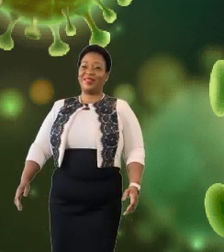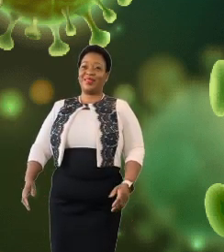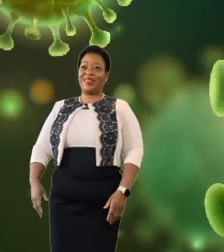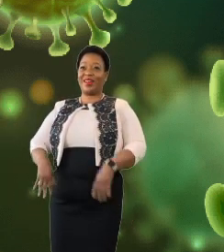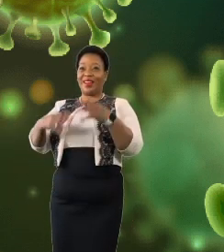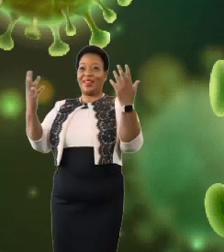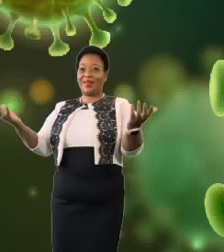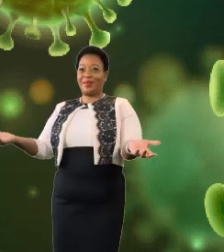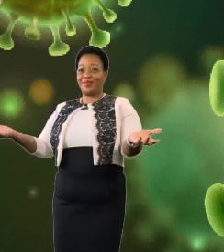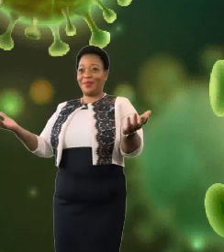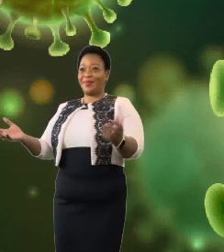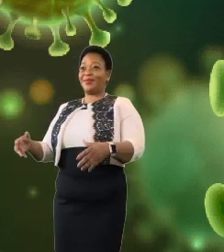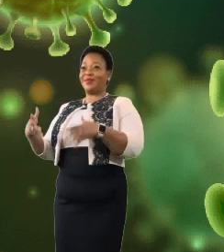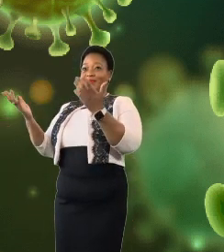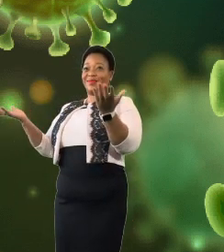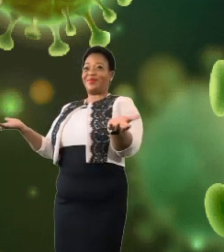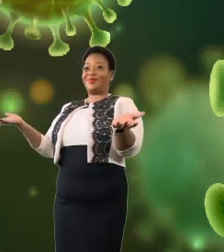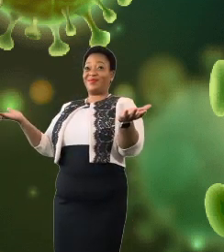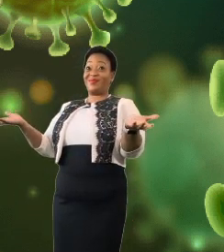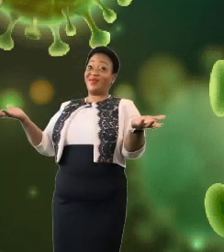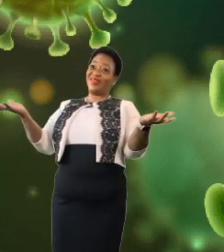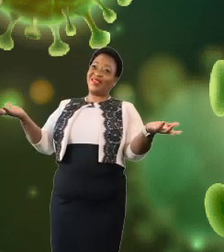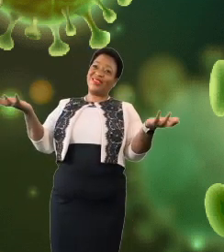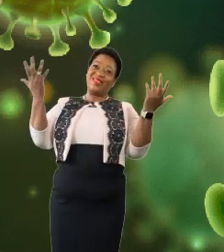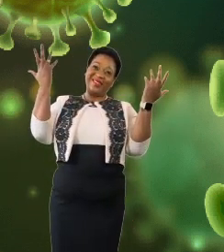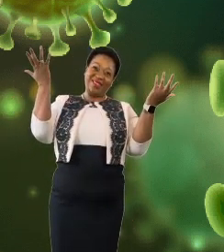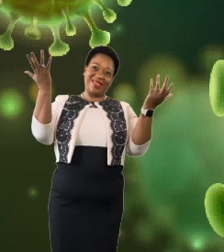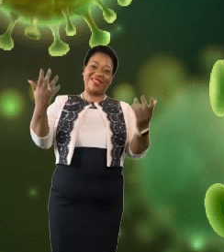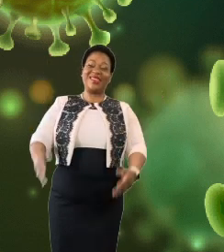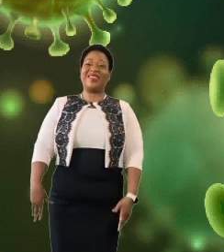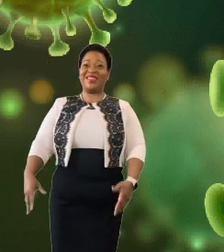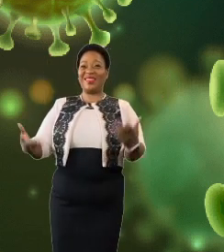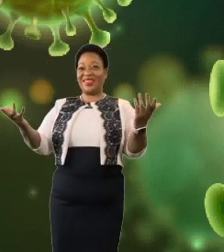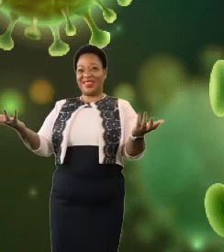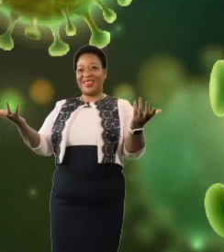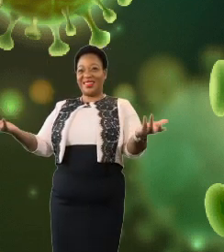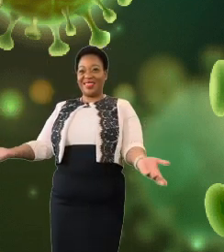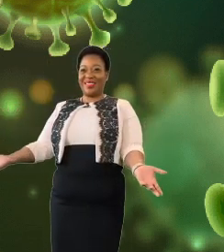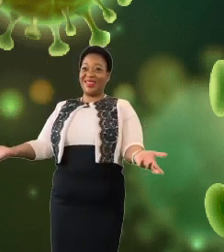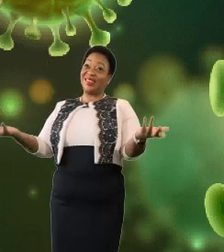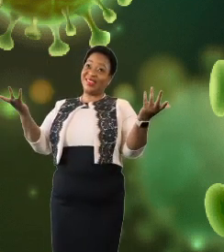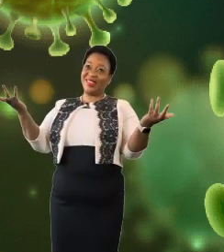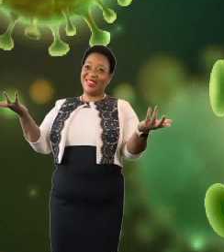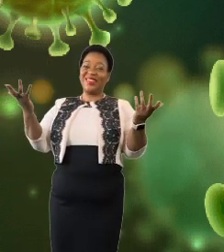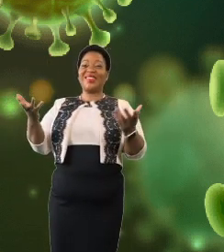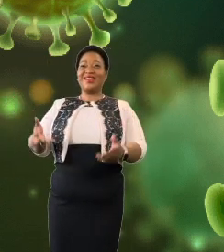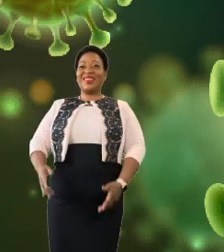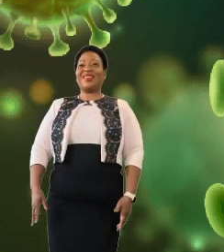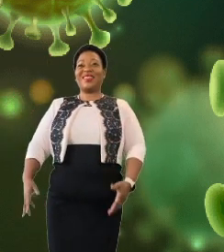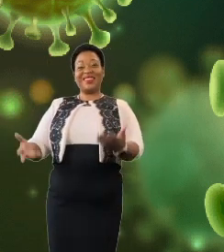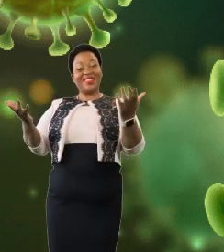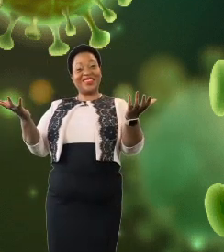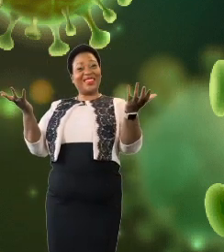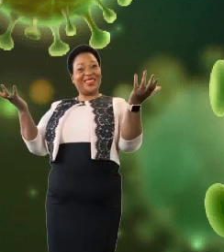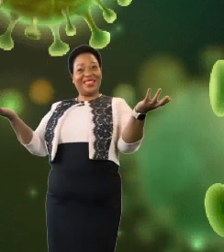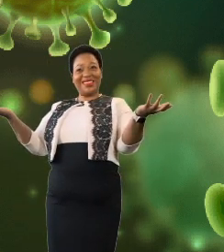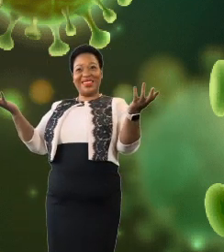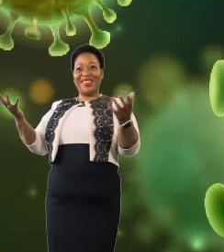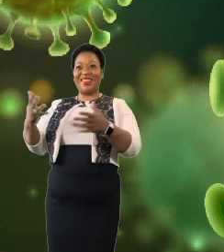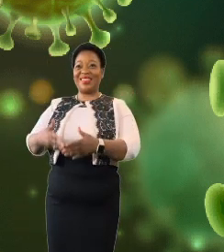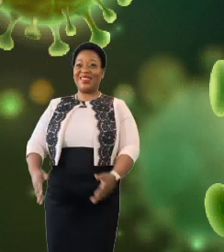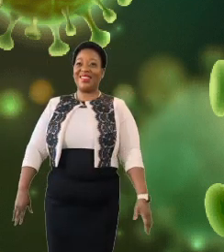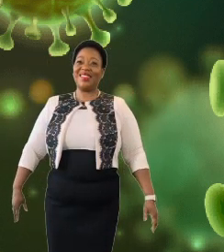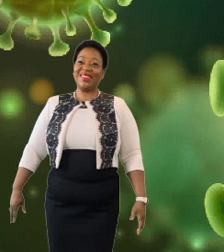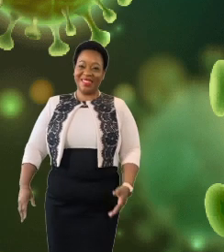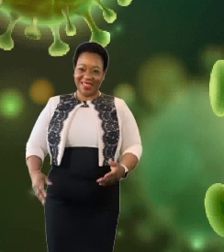agencies, we do so with the proper authorization of the executive authority for the province, so that nobody can